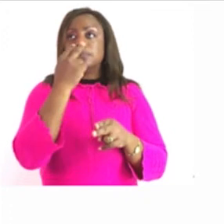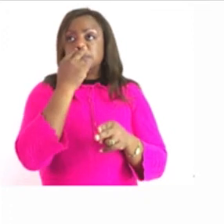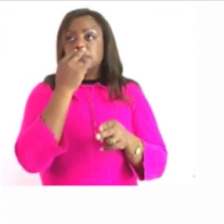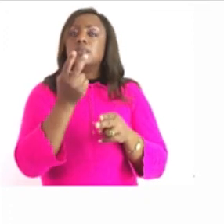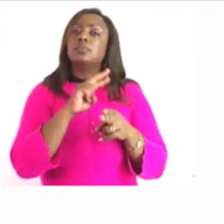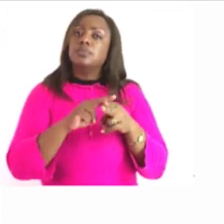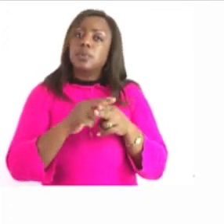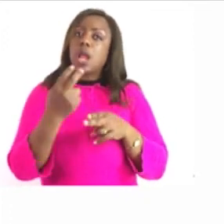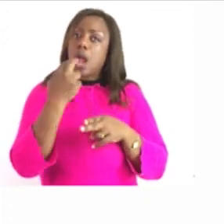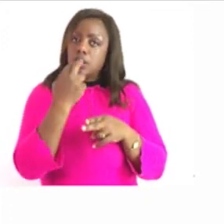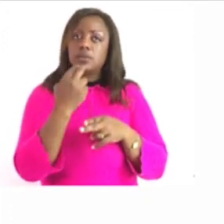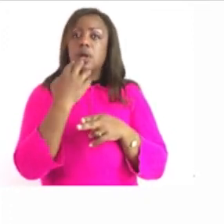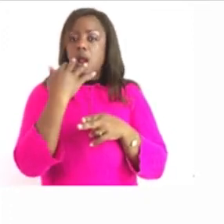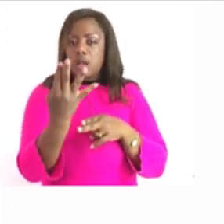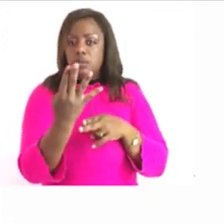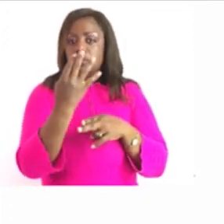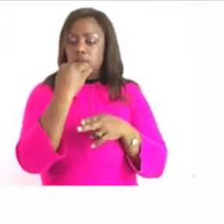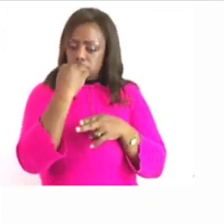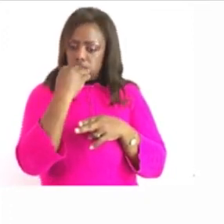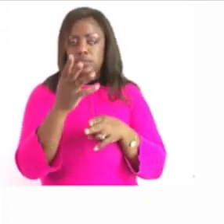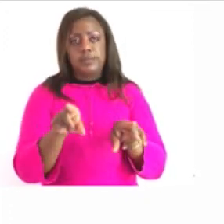that when we are breathing, it's actually a